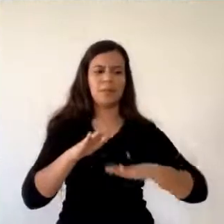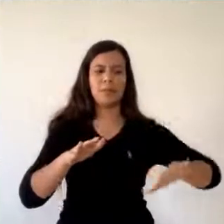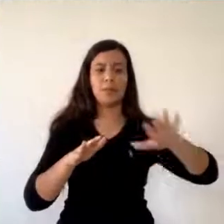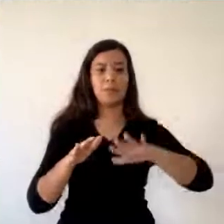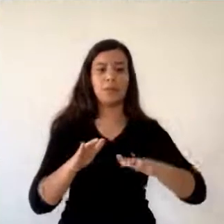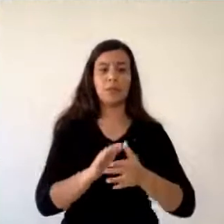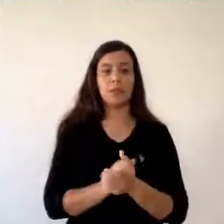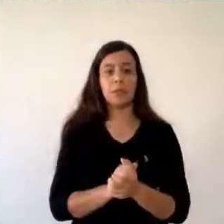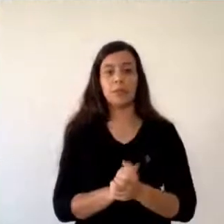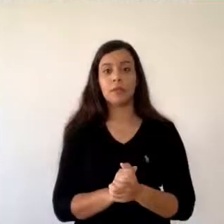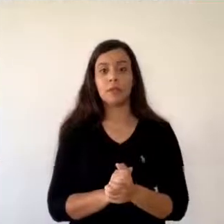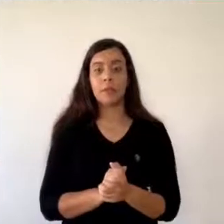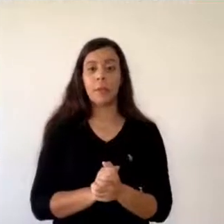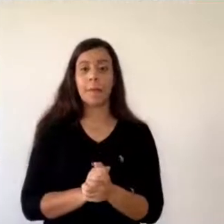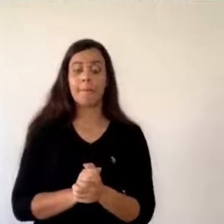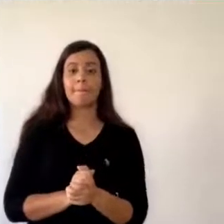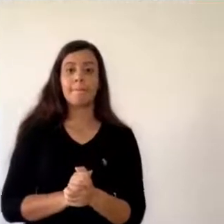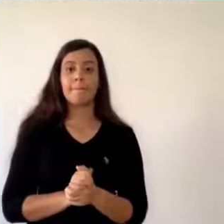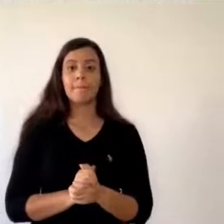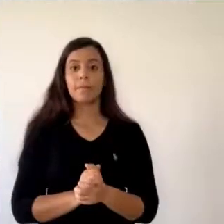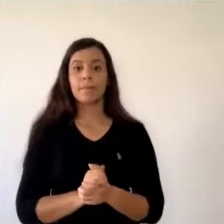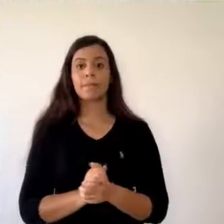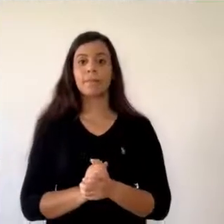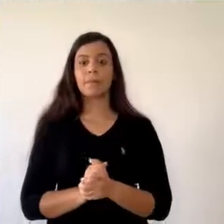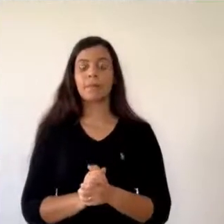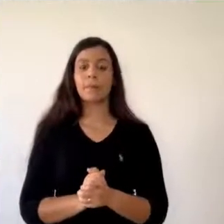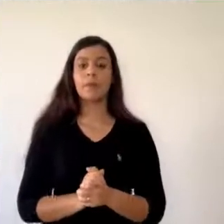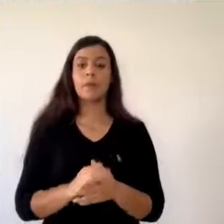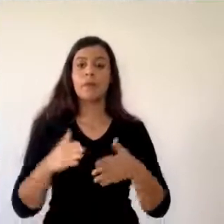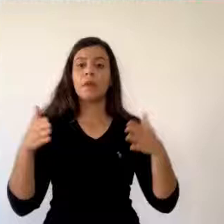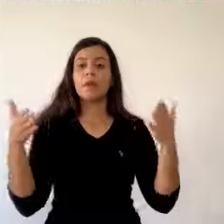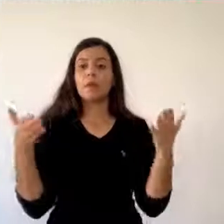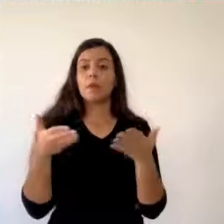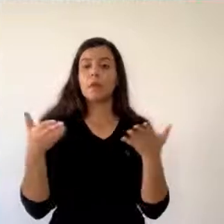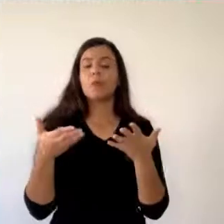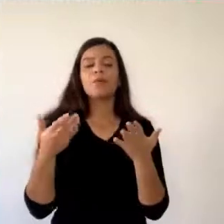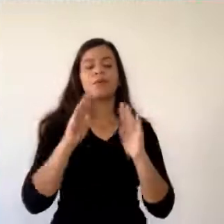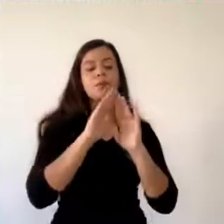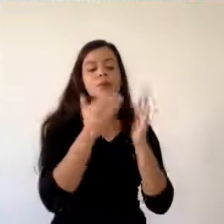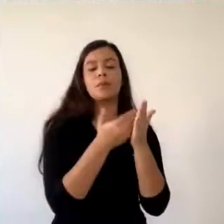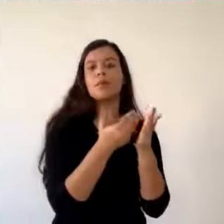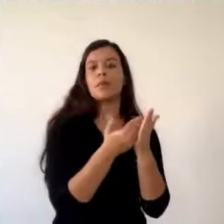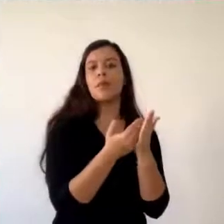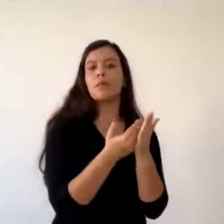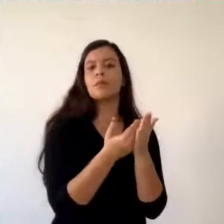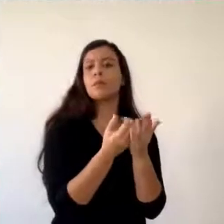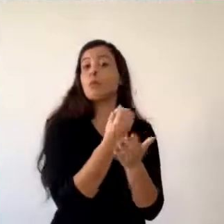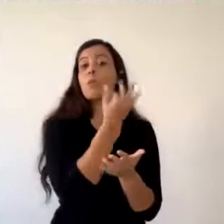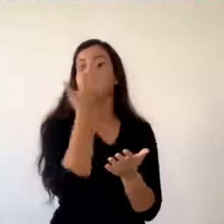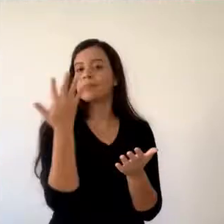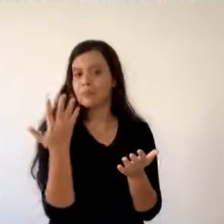It goes through all of these spaces where we live. We currently, how many schools